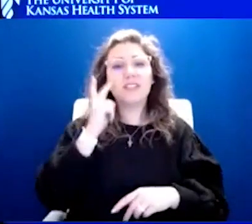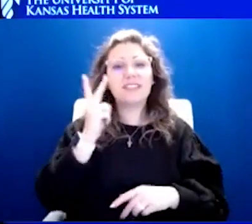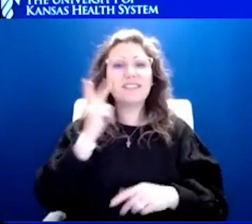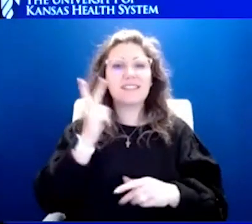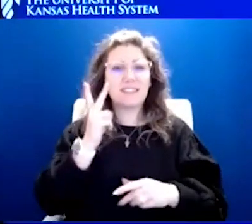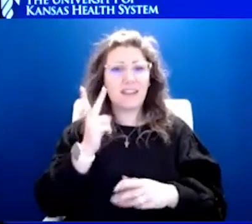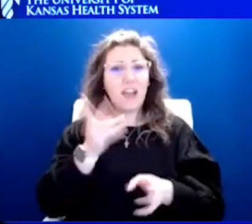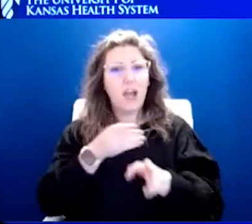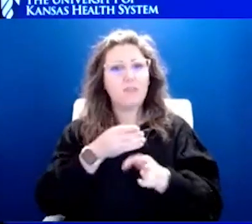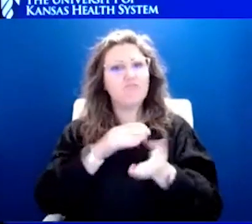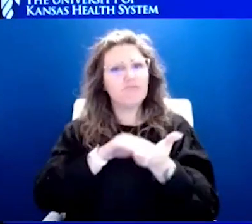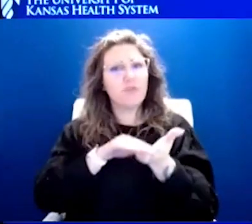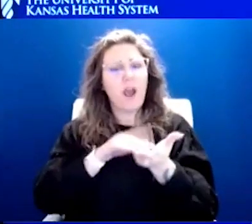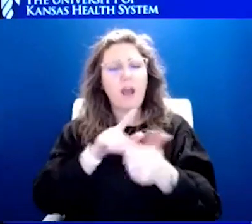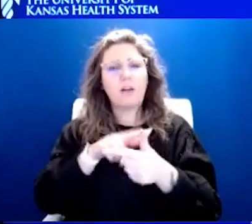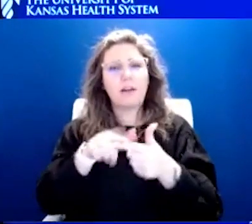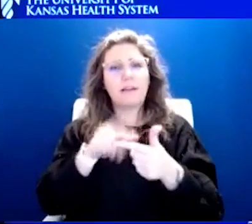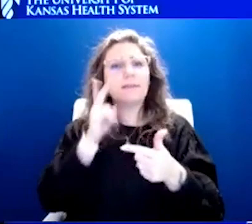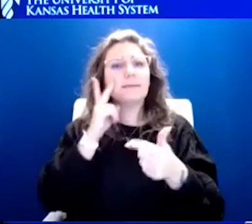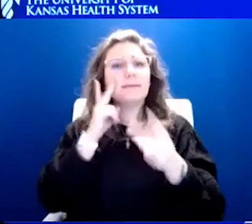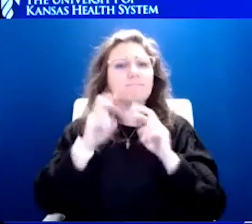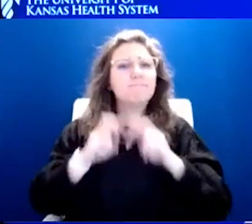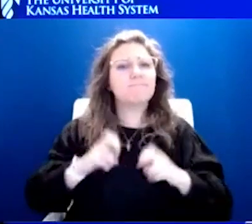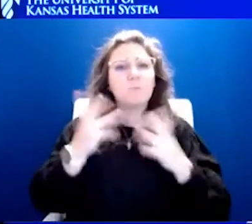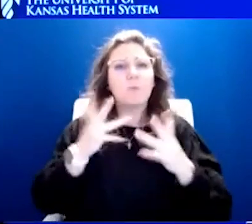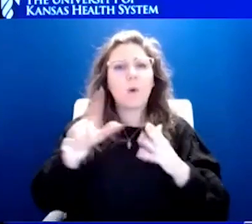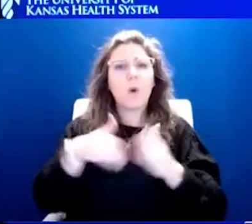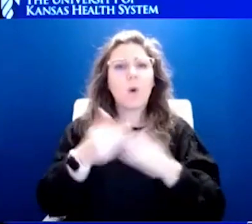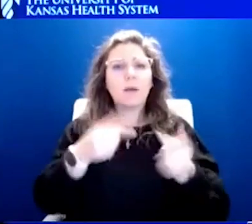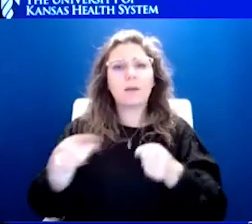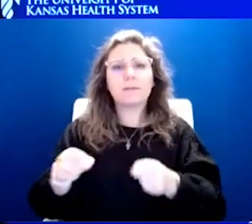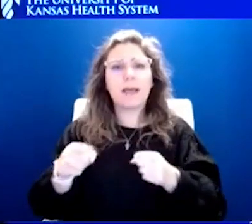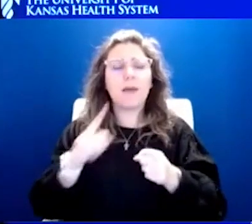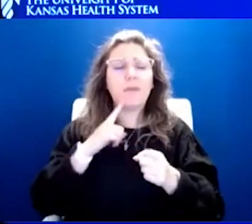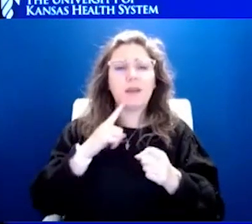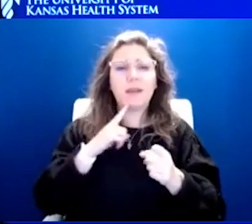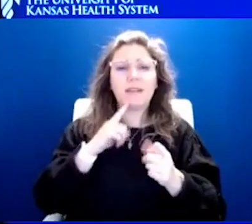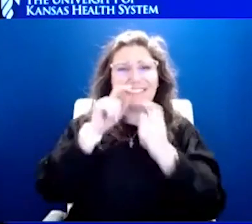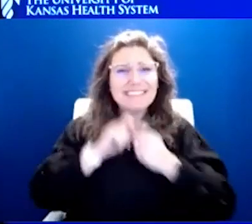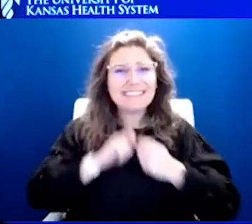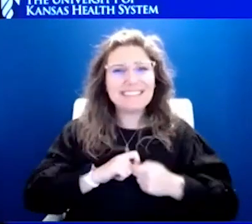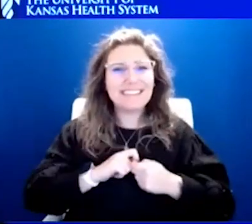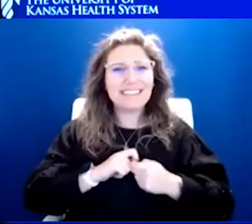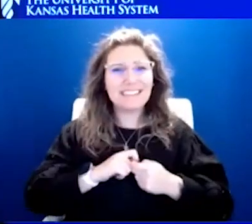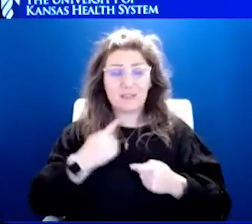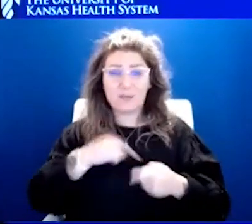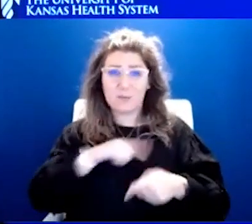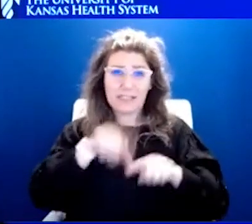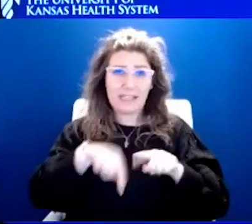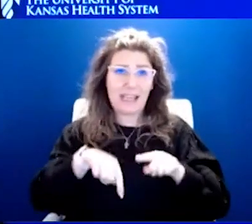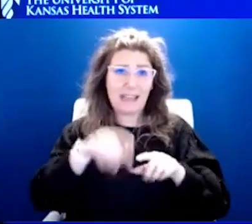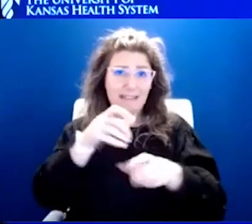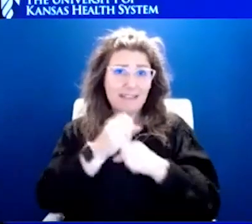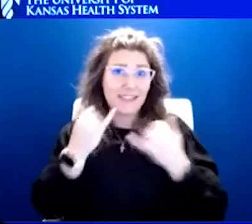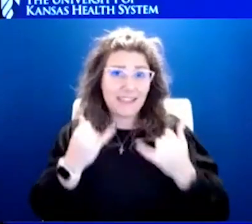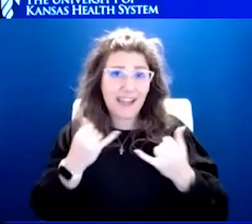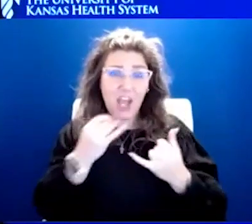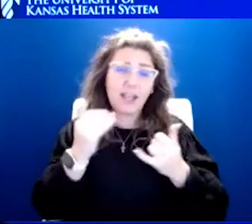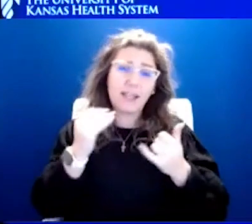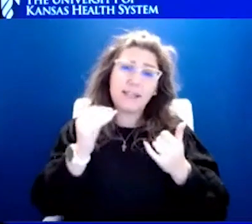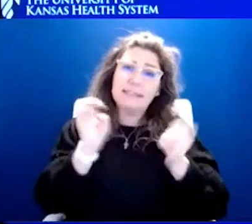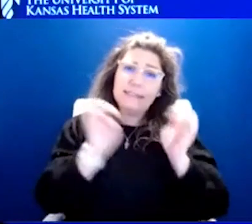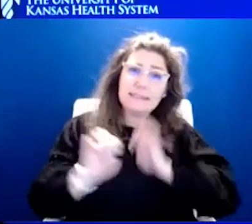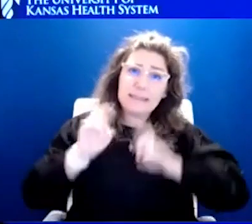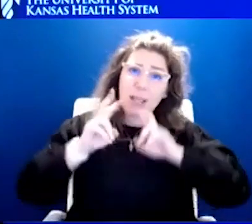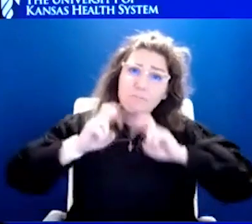look in to see what all is going on, get the pertinent details that we aren't able to get right now, and do an exam and kind of